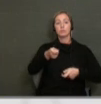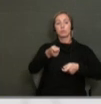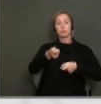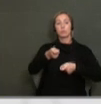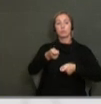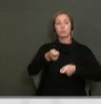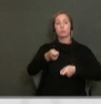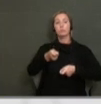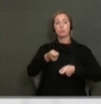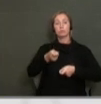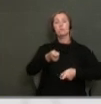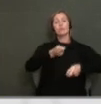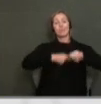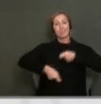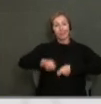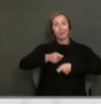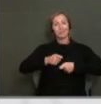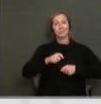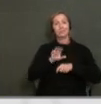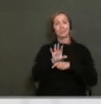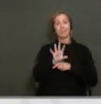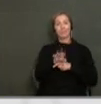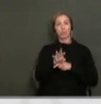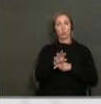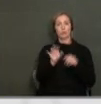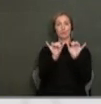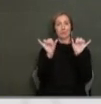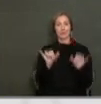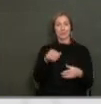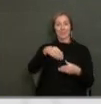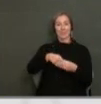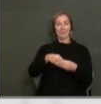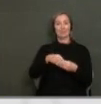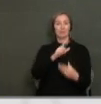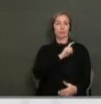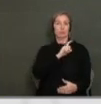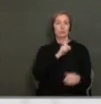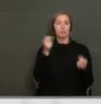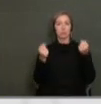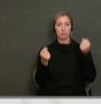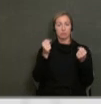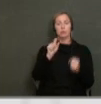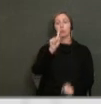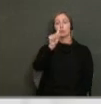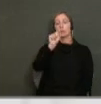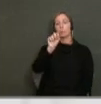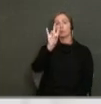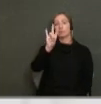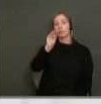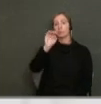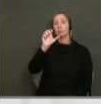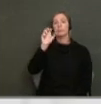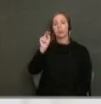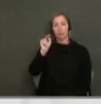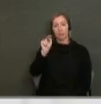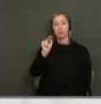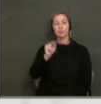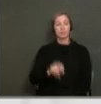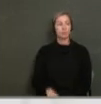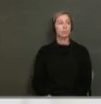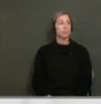video systems that we have in our police vehicles. So we're budgeting $1.7 million to be able to do